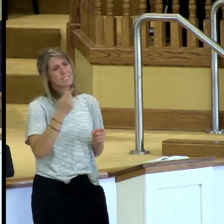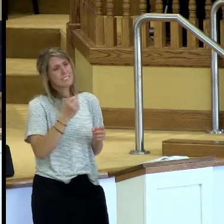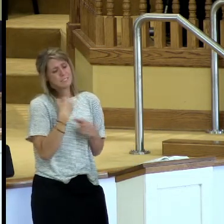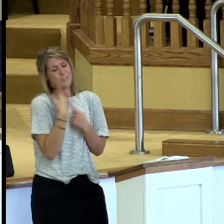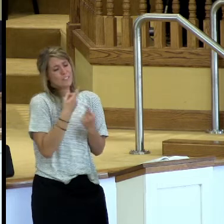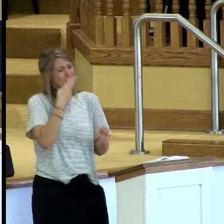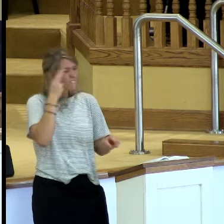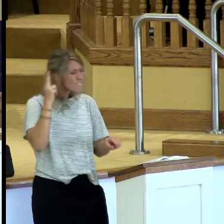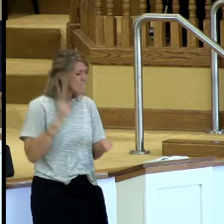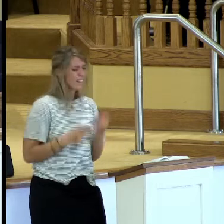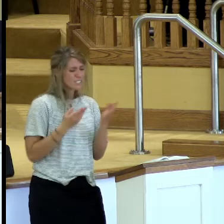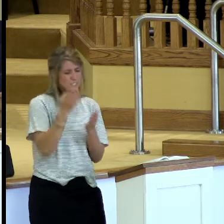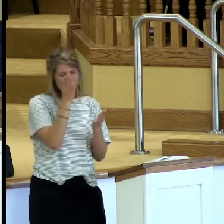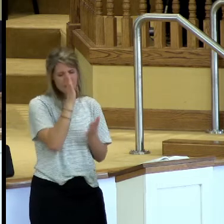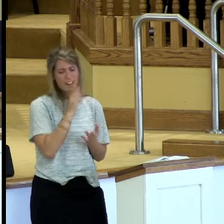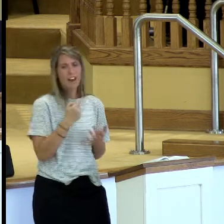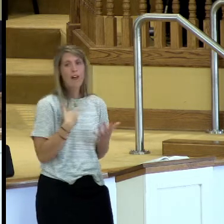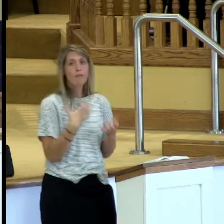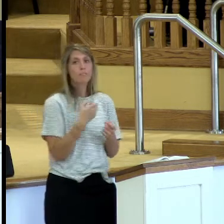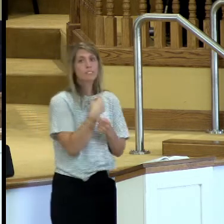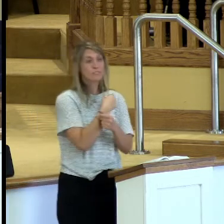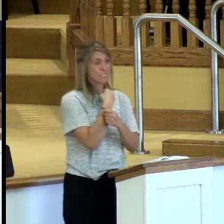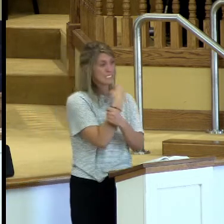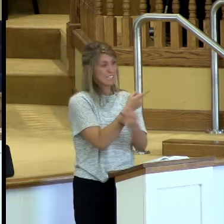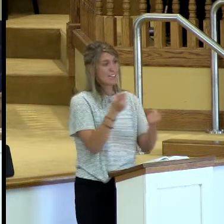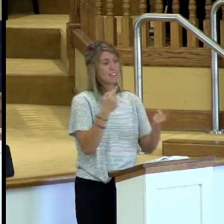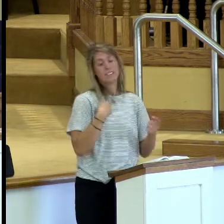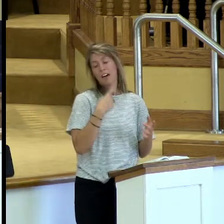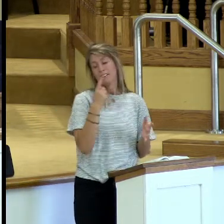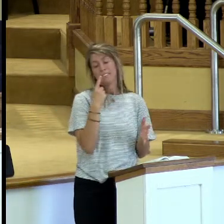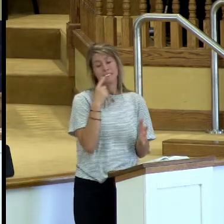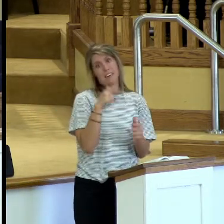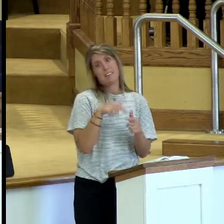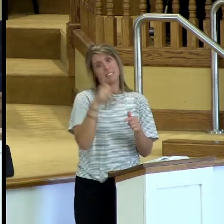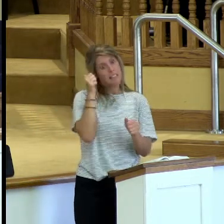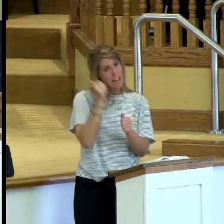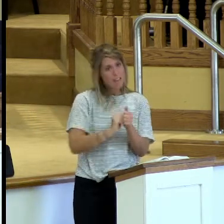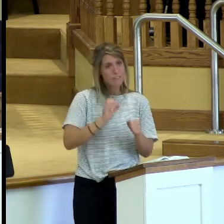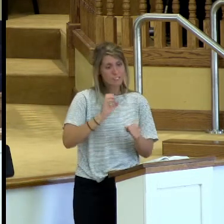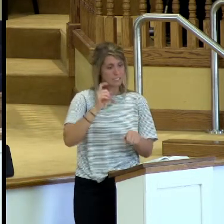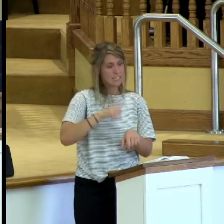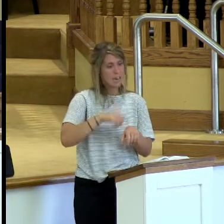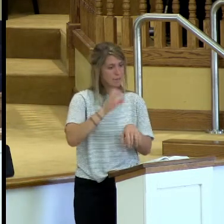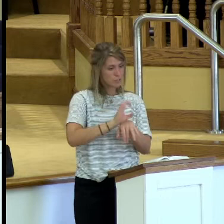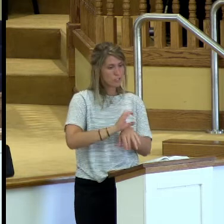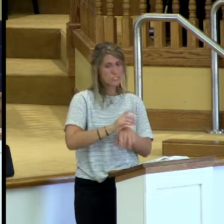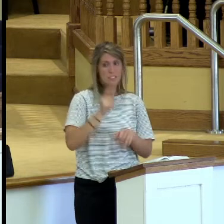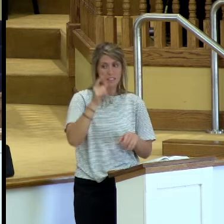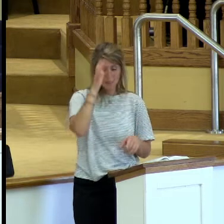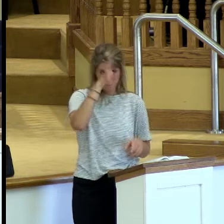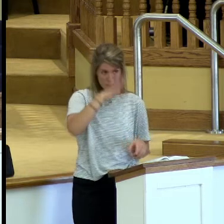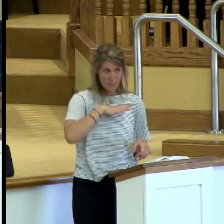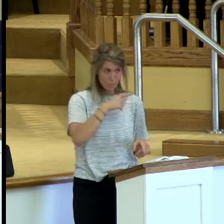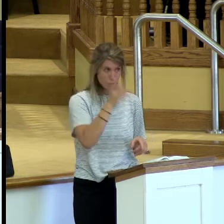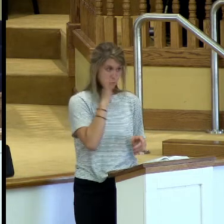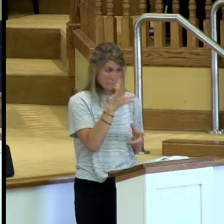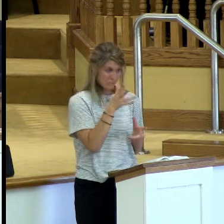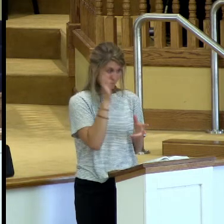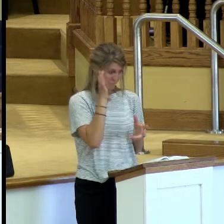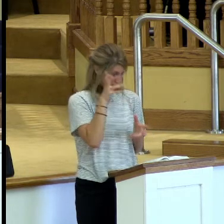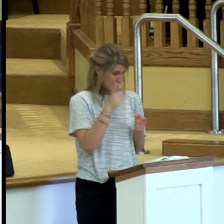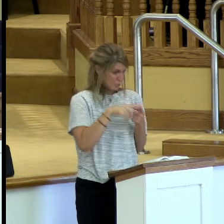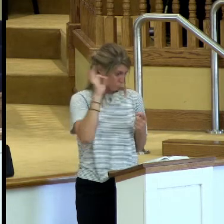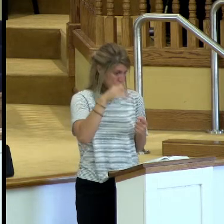much fun. I want y'all to understand something. I say it behind every pulpit, and I will get directly behind the pulpit. The guy you're going to listen to